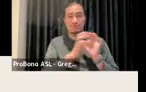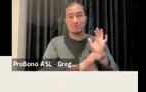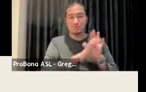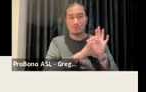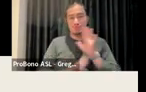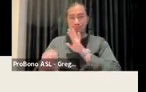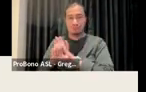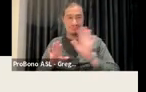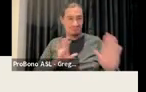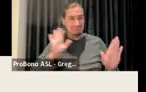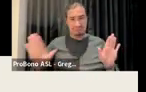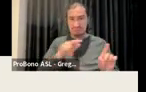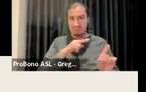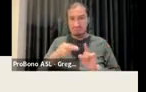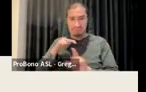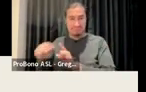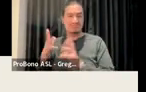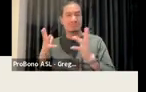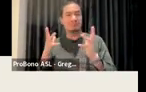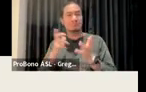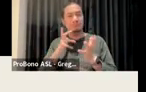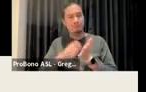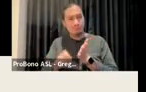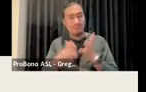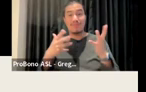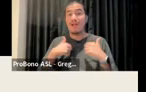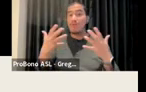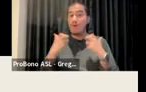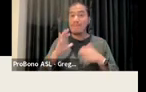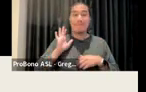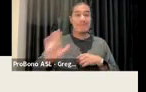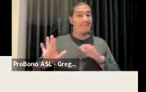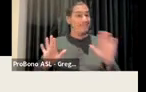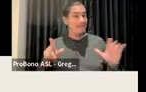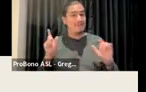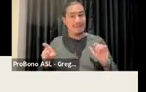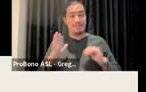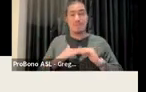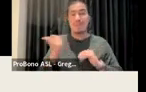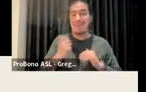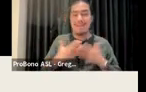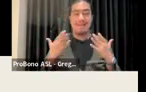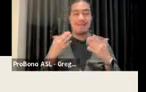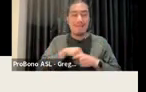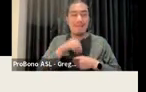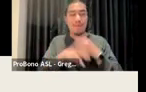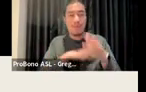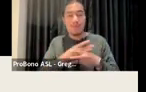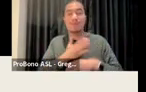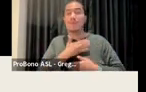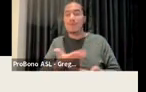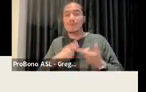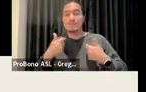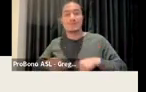view, I want you to write, I want, this is their need that they need more than anything in the world, and I'm willing to sacrifice what for